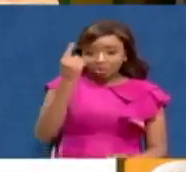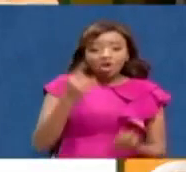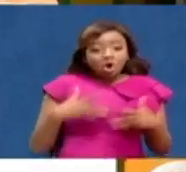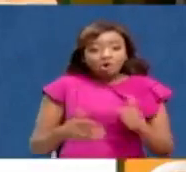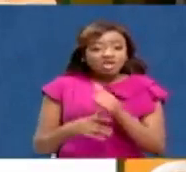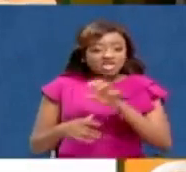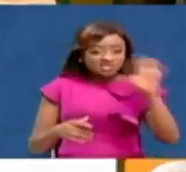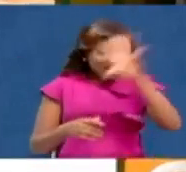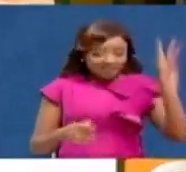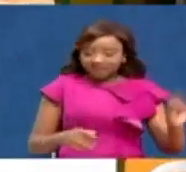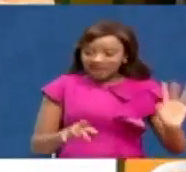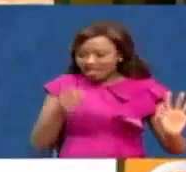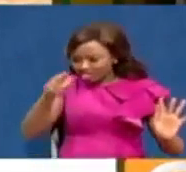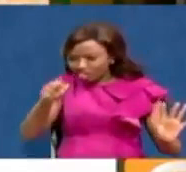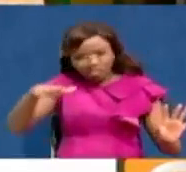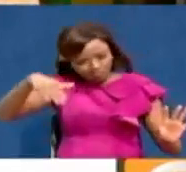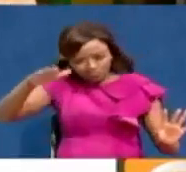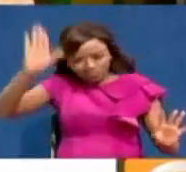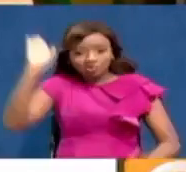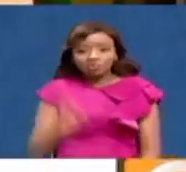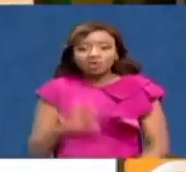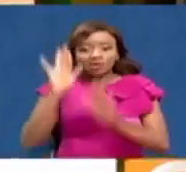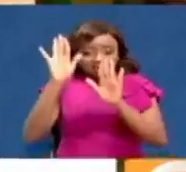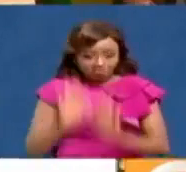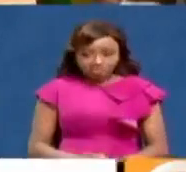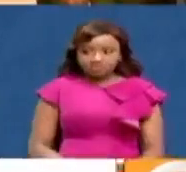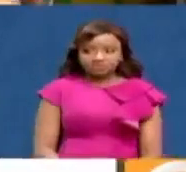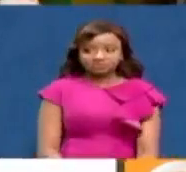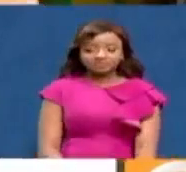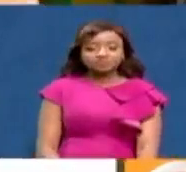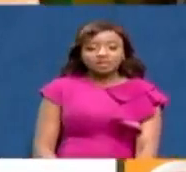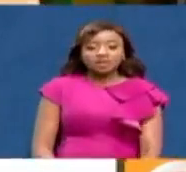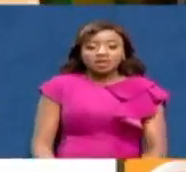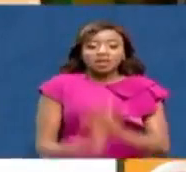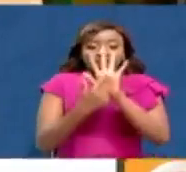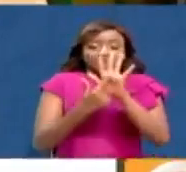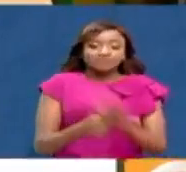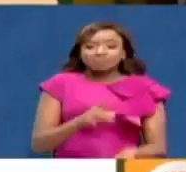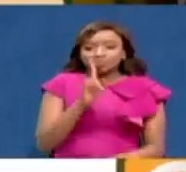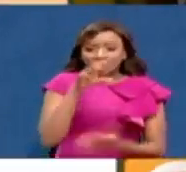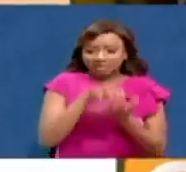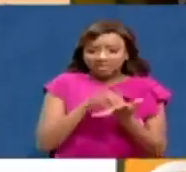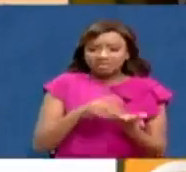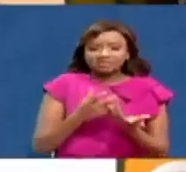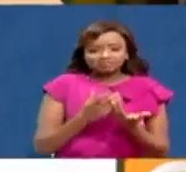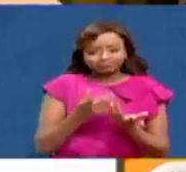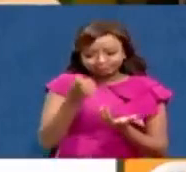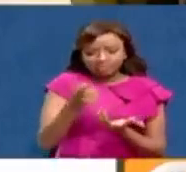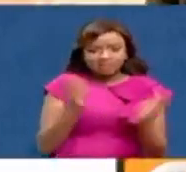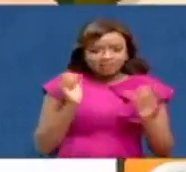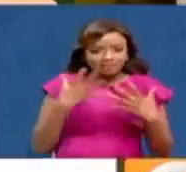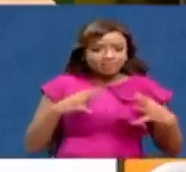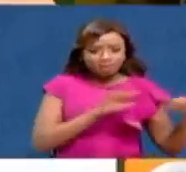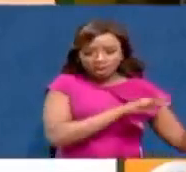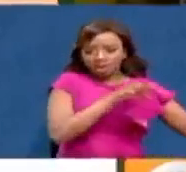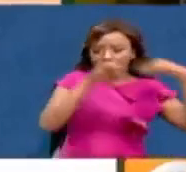Africa, that can meet the demand that the Pumwani Maternity Hospital meets. One inciting incident may have brought all the attention